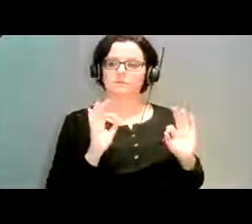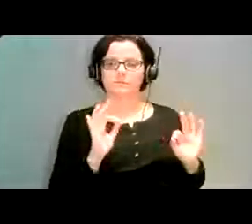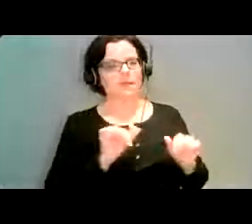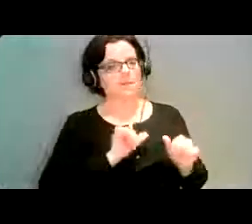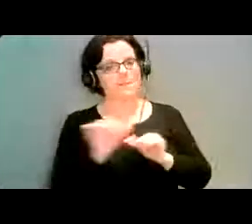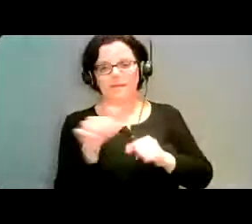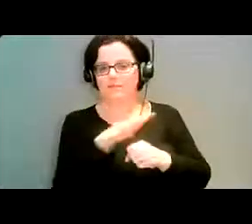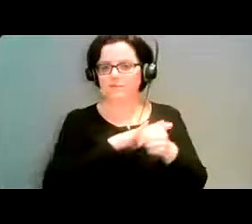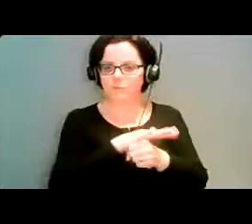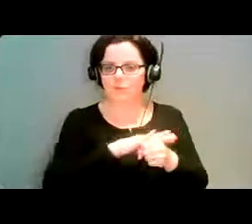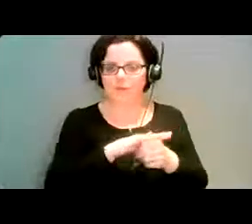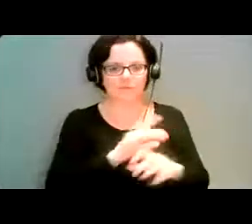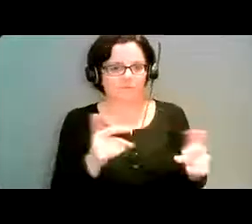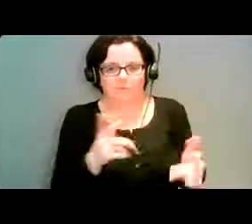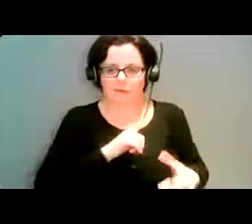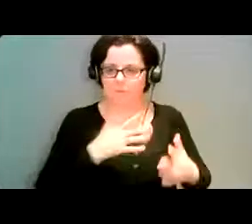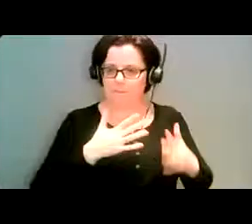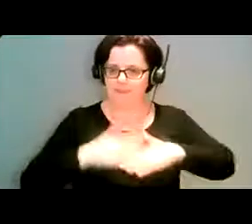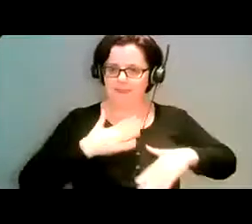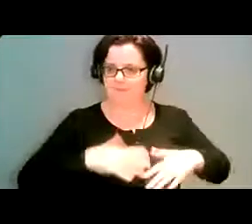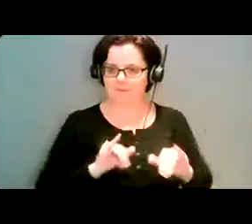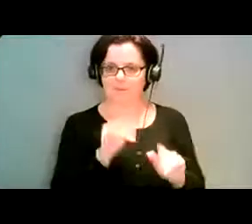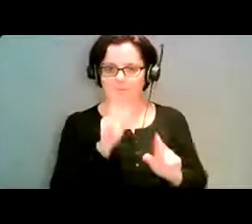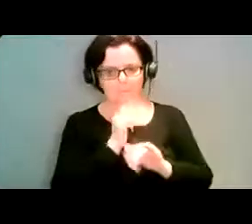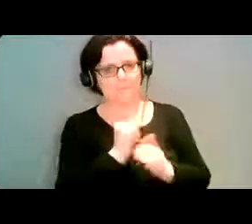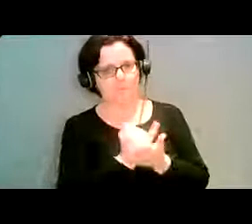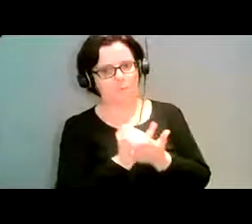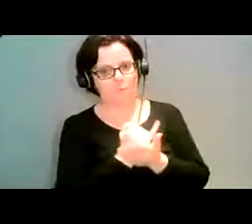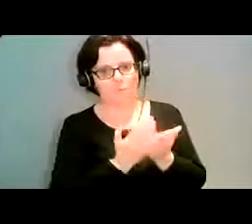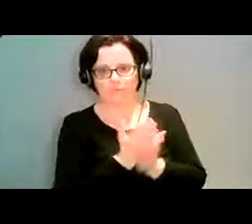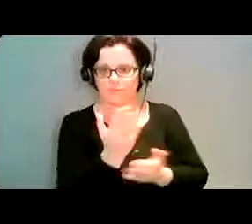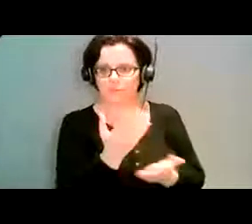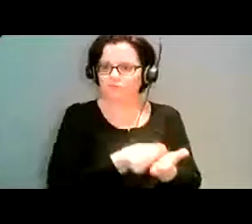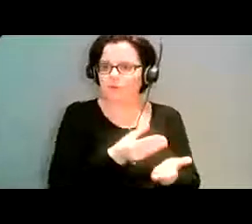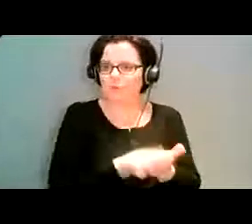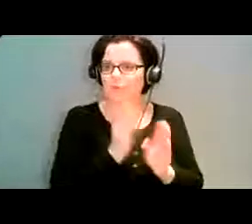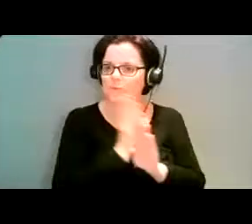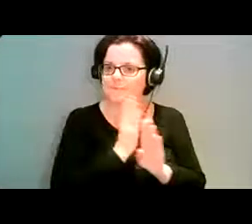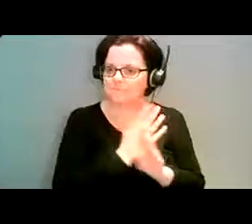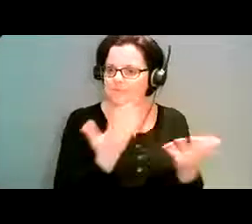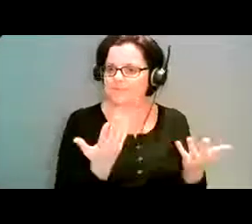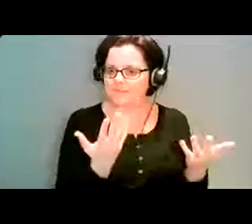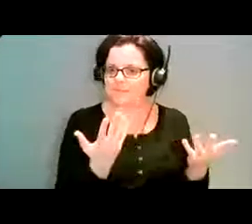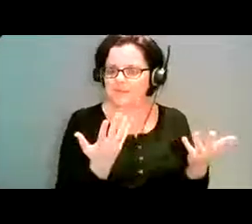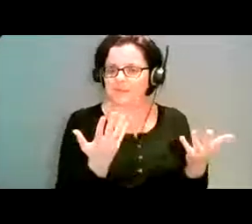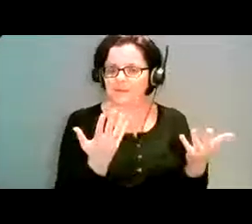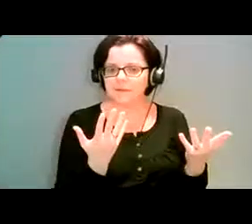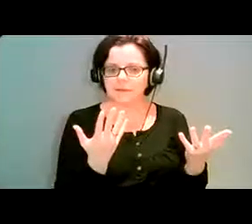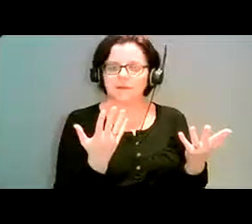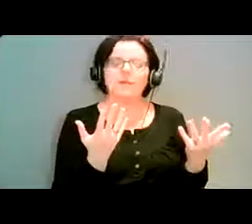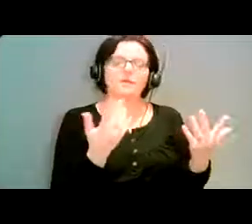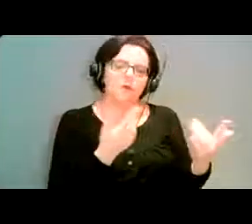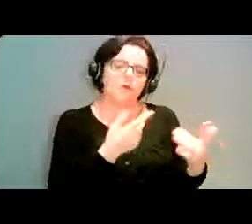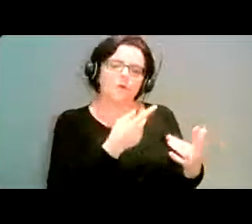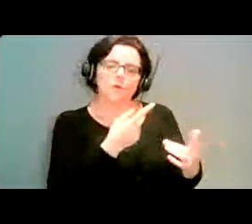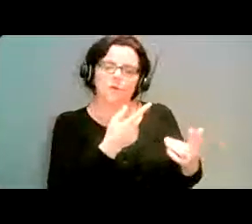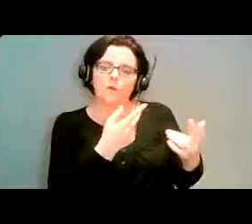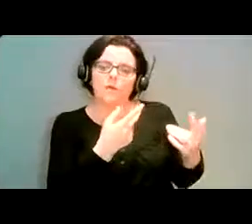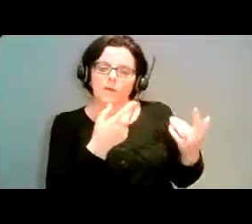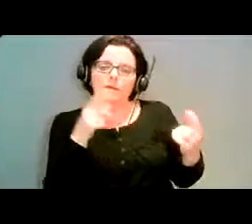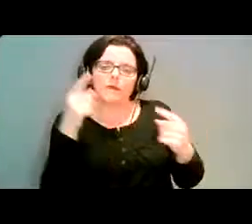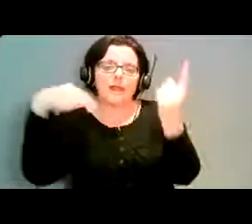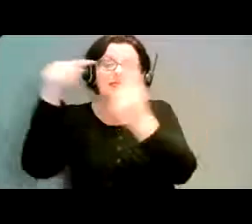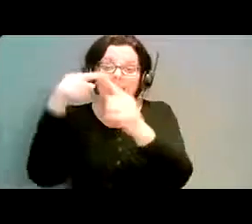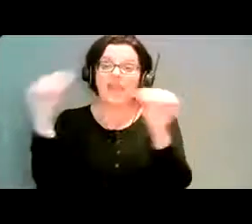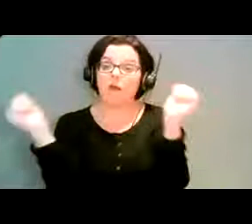obviously revealing. So in that case that I'm referring to, they were effectively talking about how to sack a person, how to really discriminate against them.